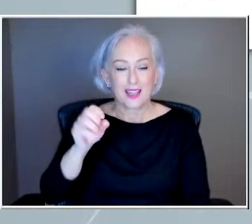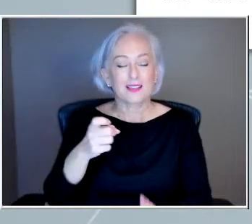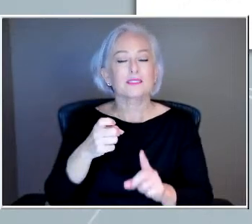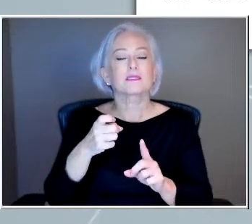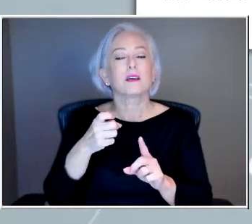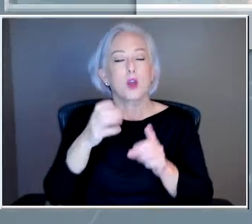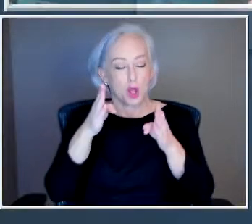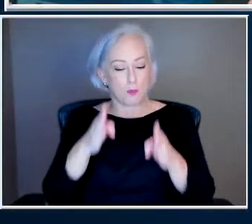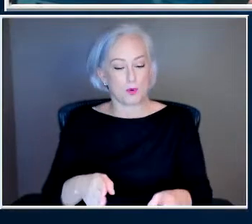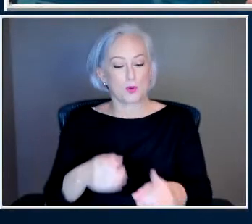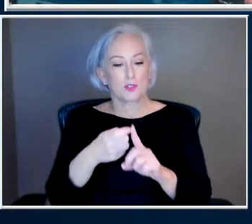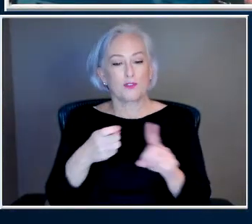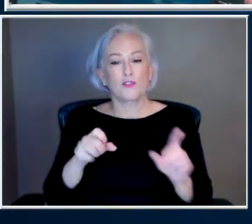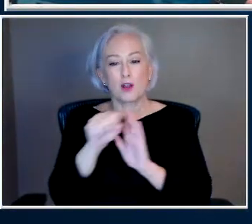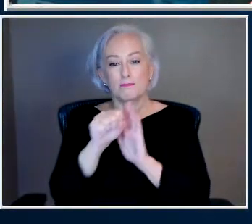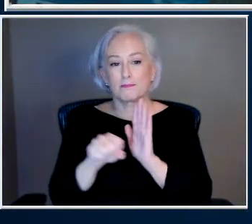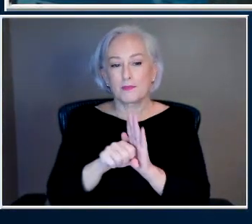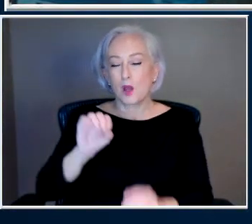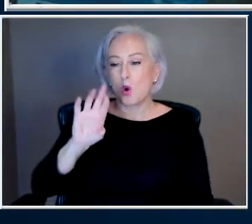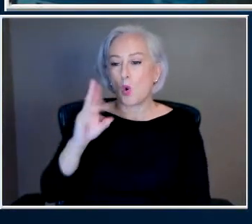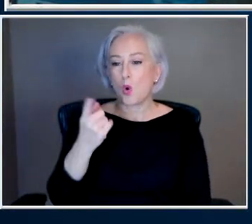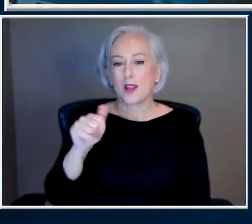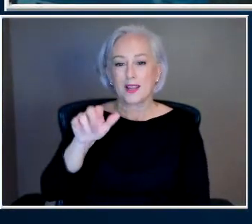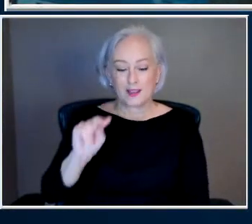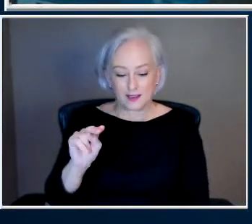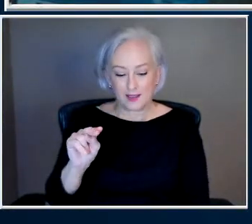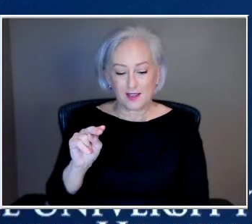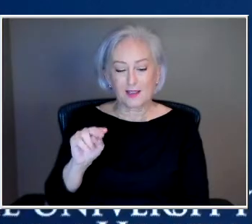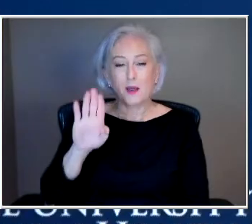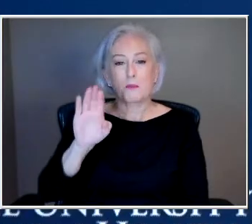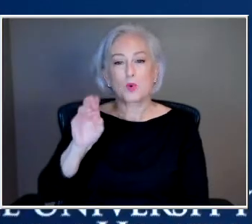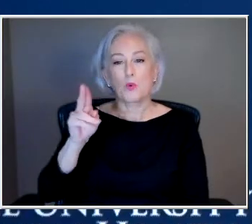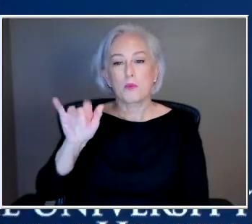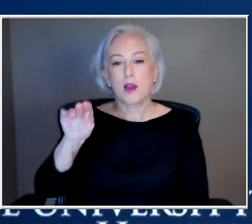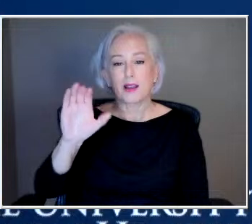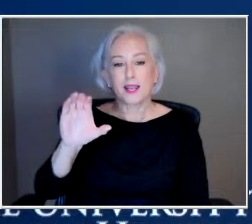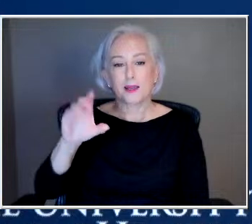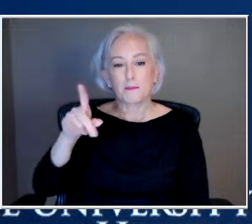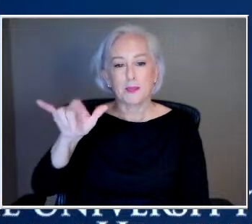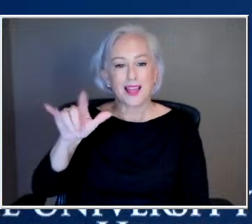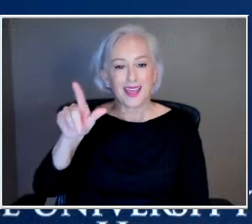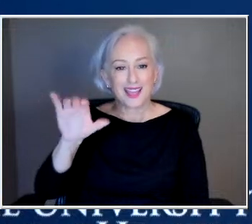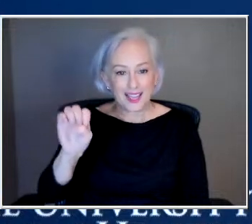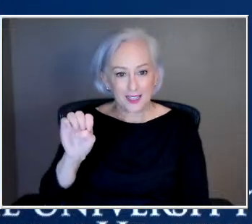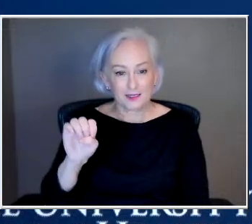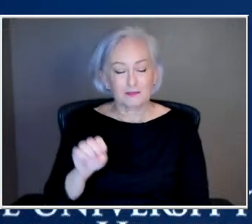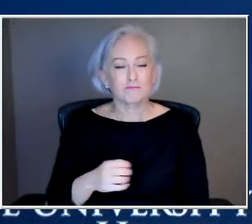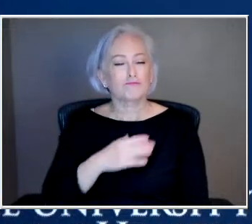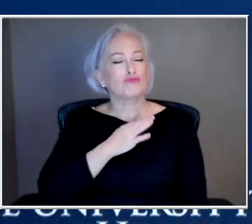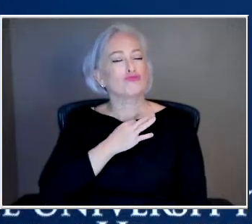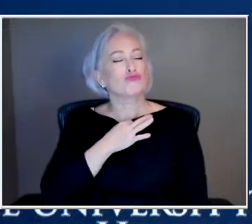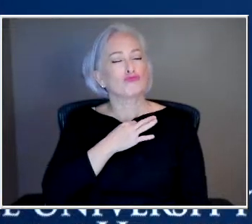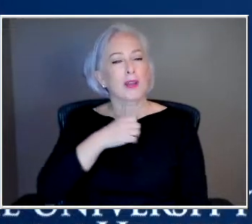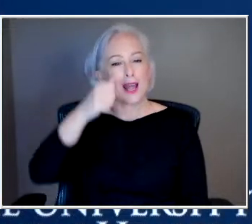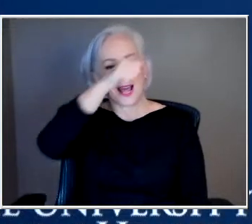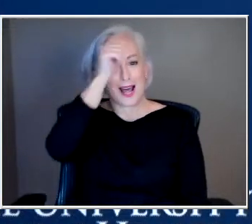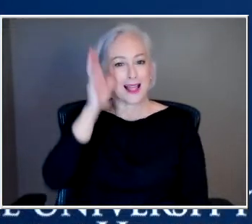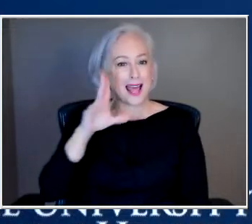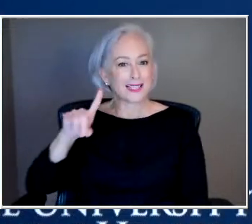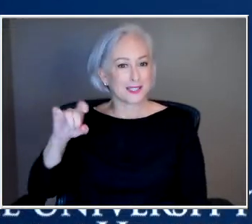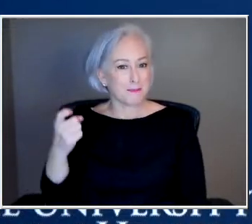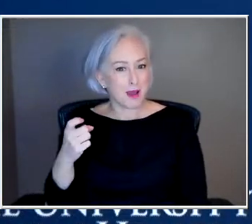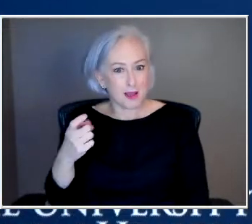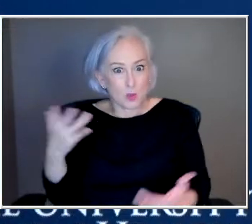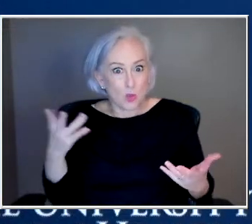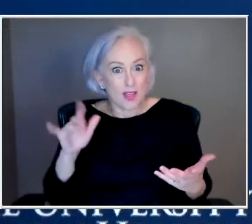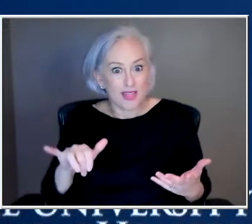all, what's Alaska pox? Yeah, so again, I'm going to encourage our viewers to not get too excited